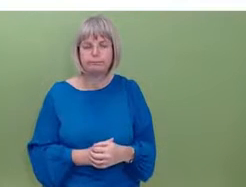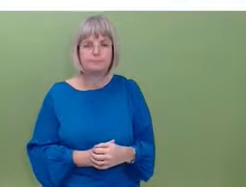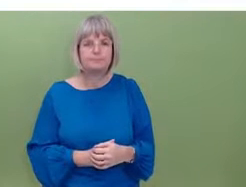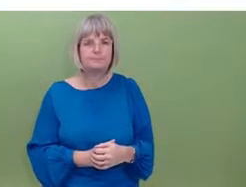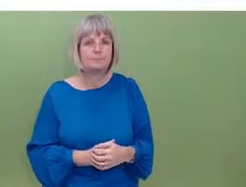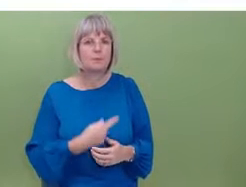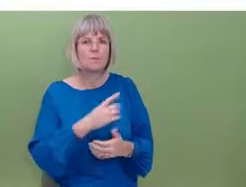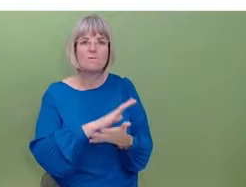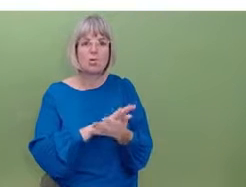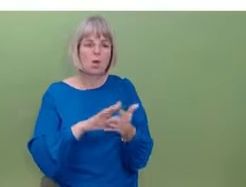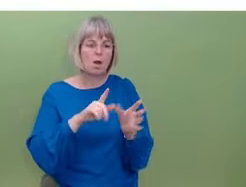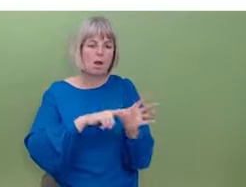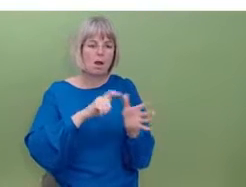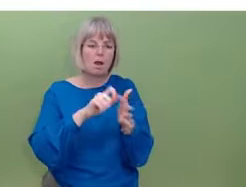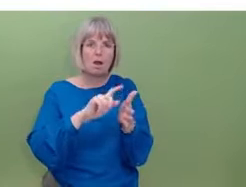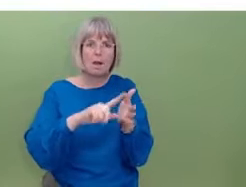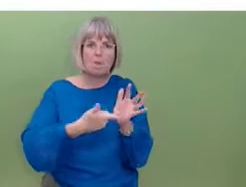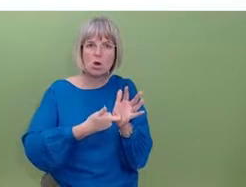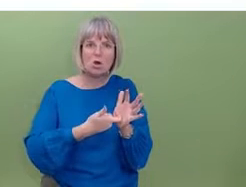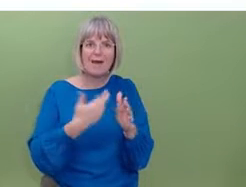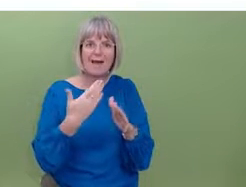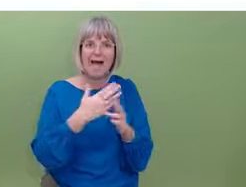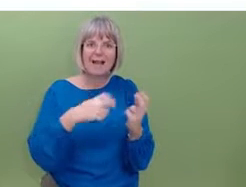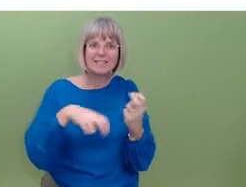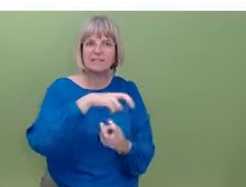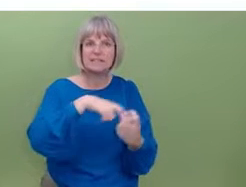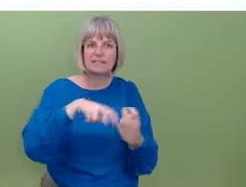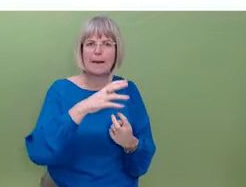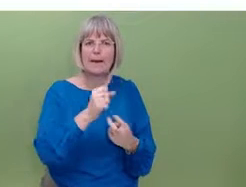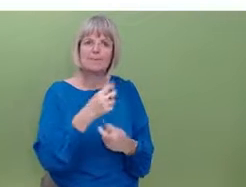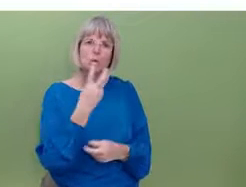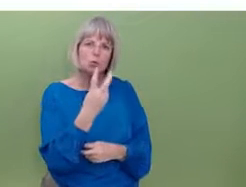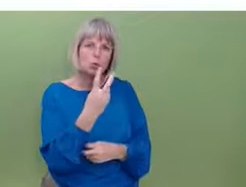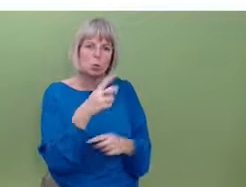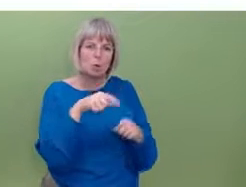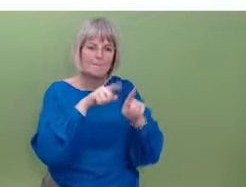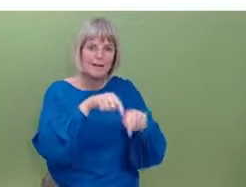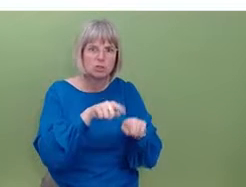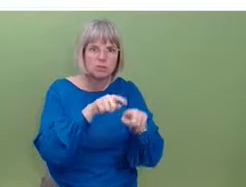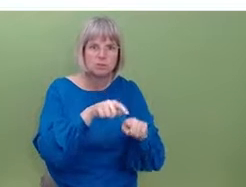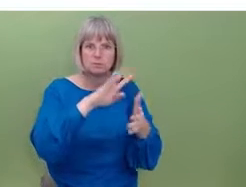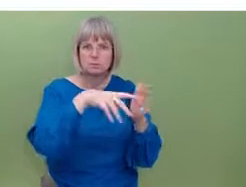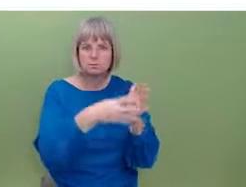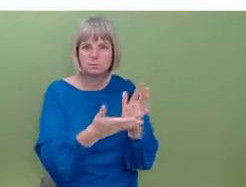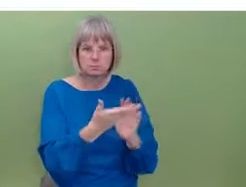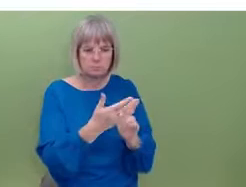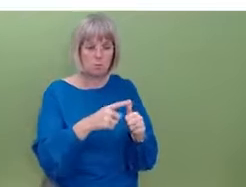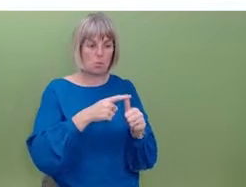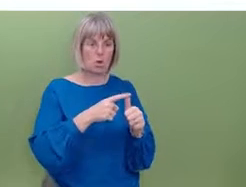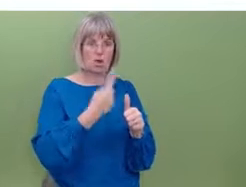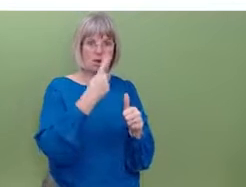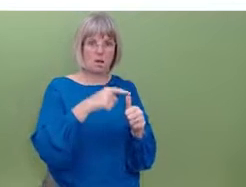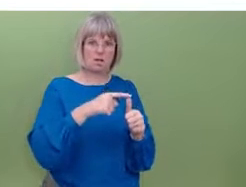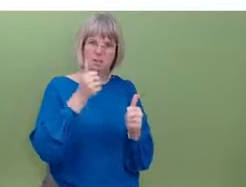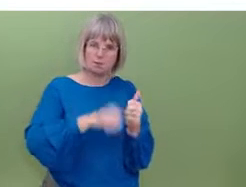hyperactivity, there are two patterns. One pattern that start with depression and anxiety,